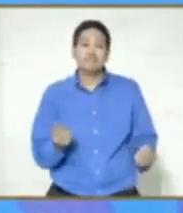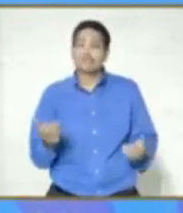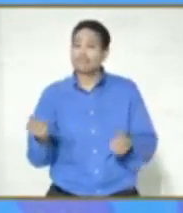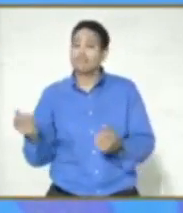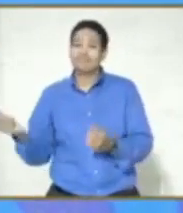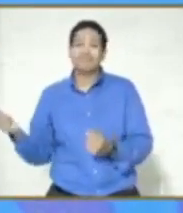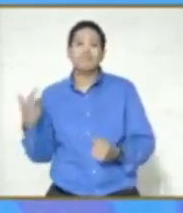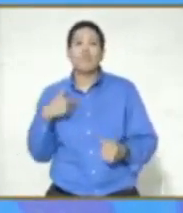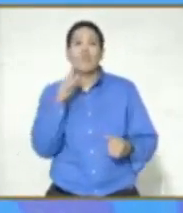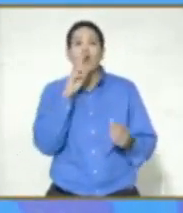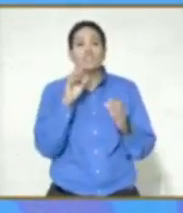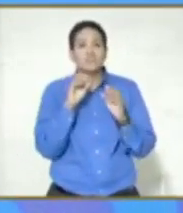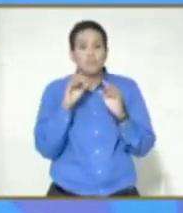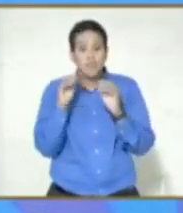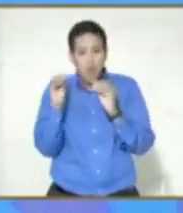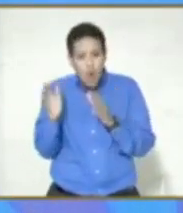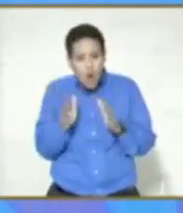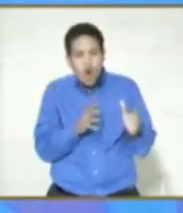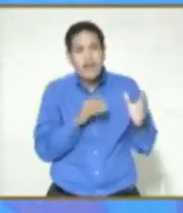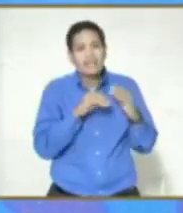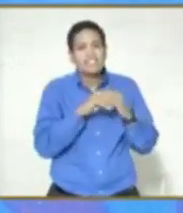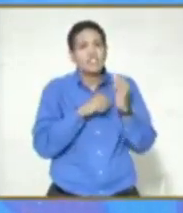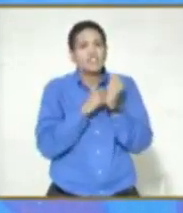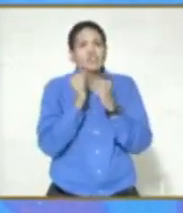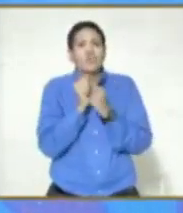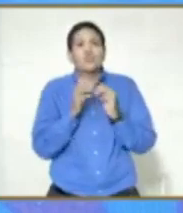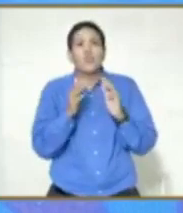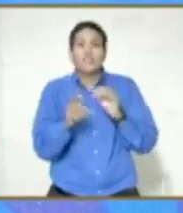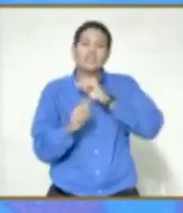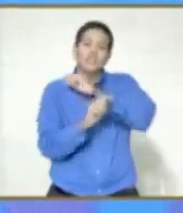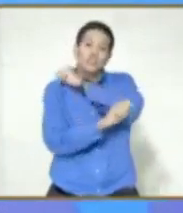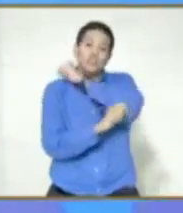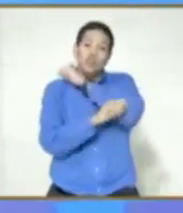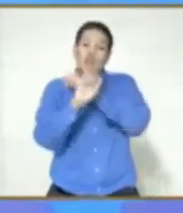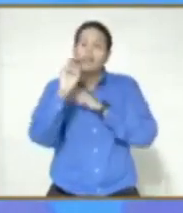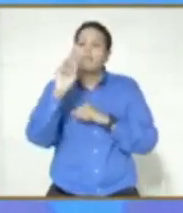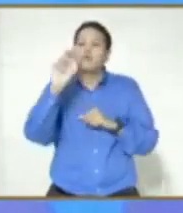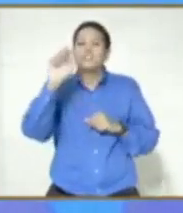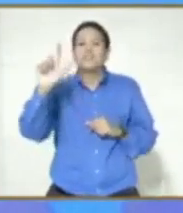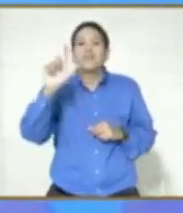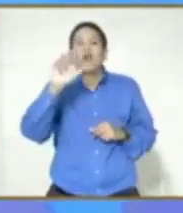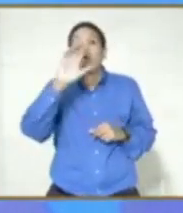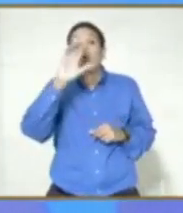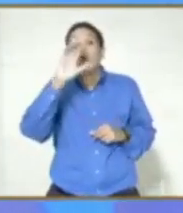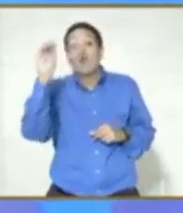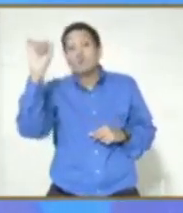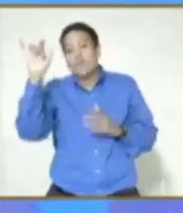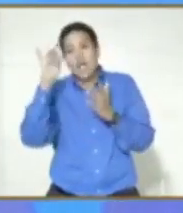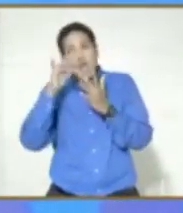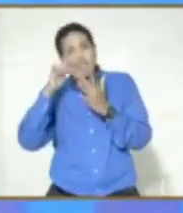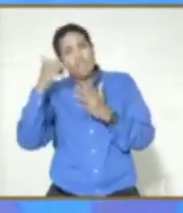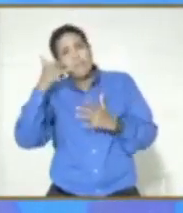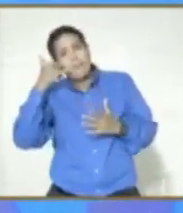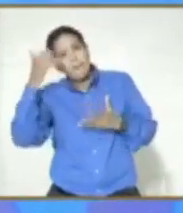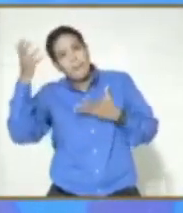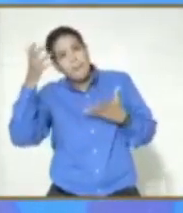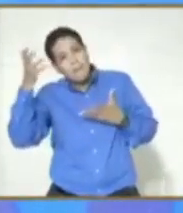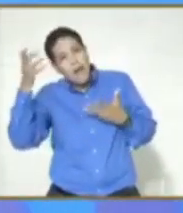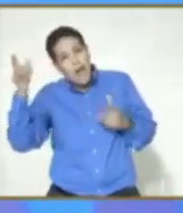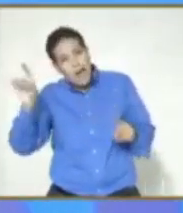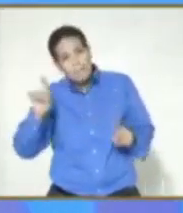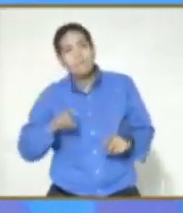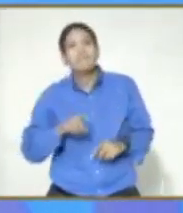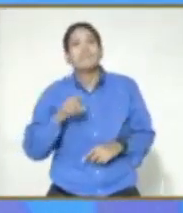in a structured way, so the Trelawney Municipal Corporation can be contacted via Gager, and that will